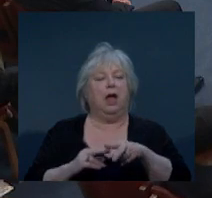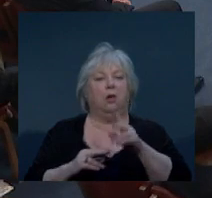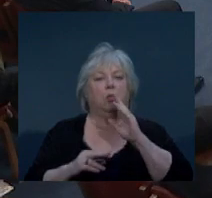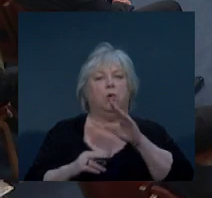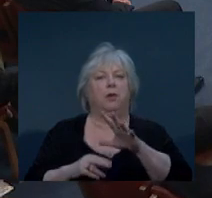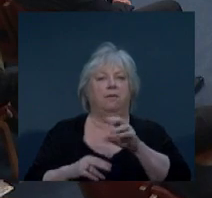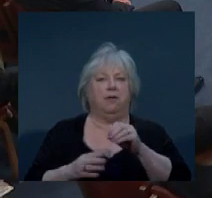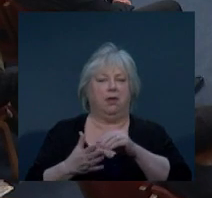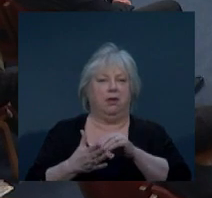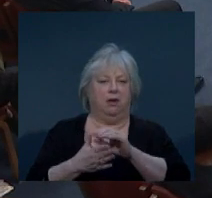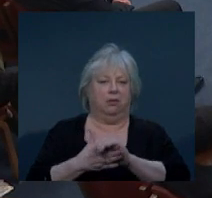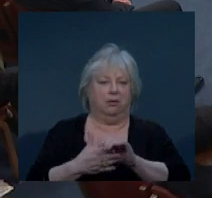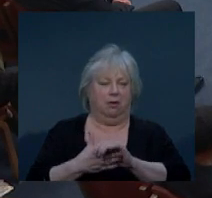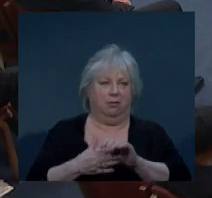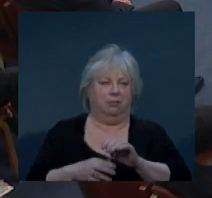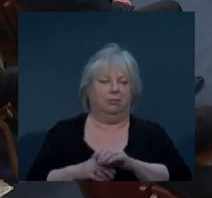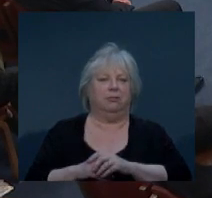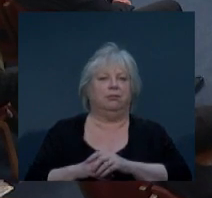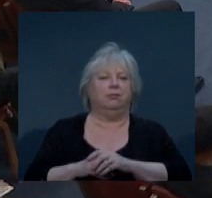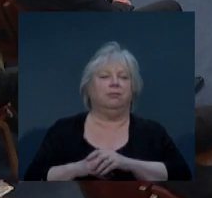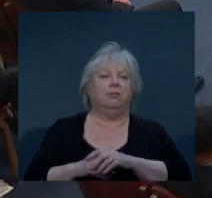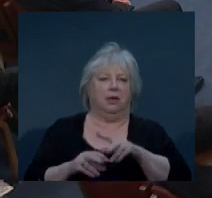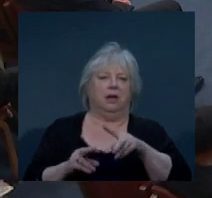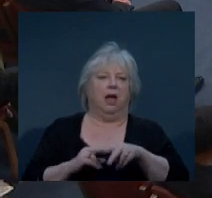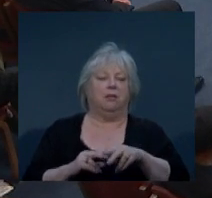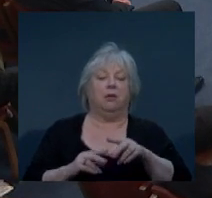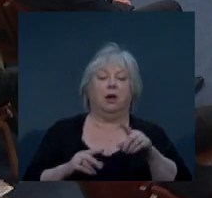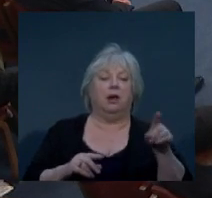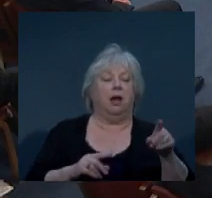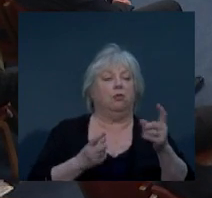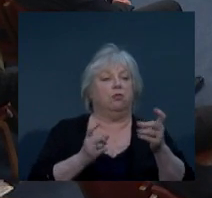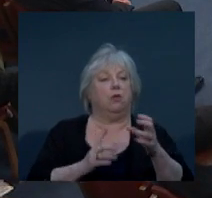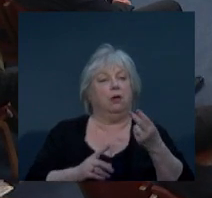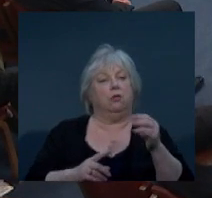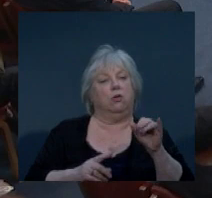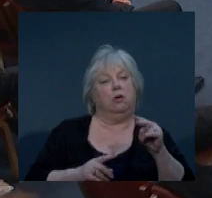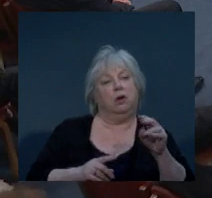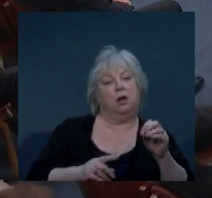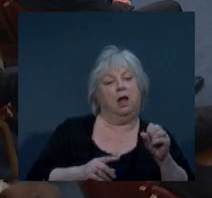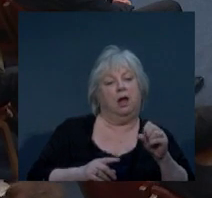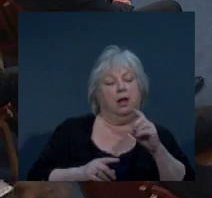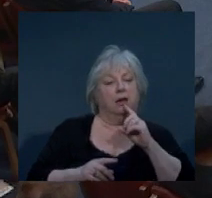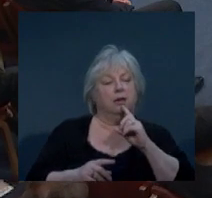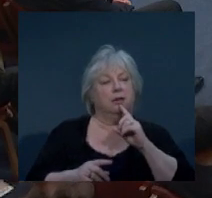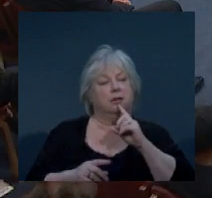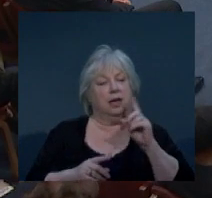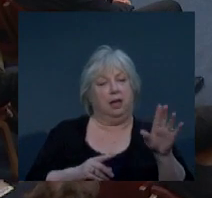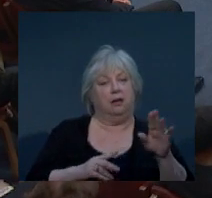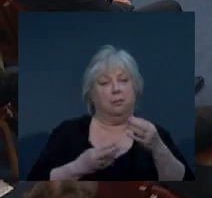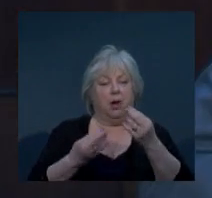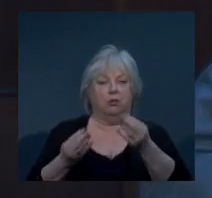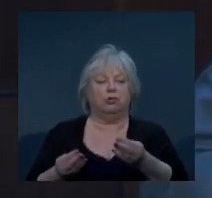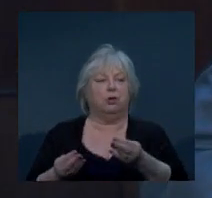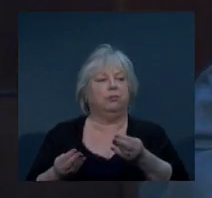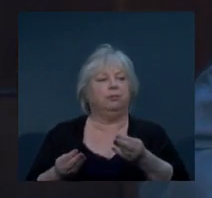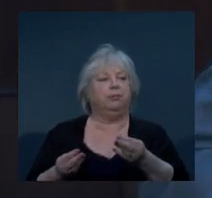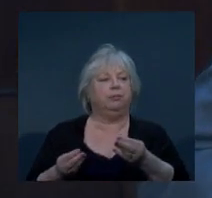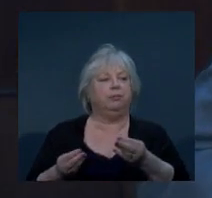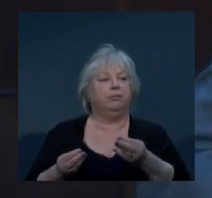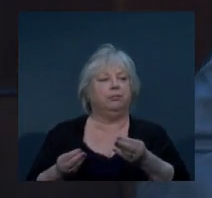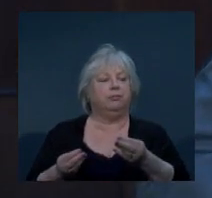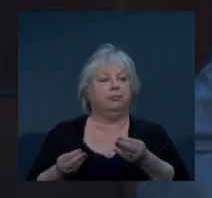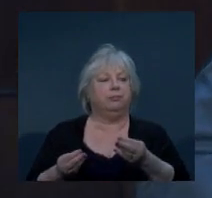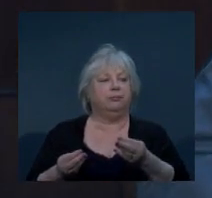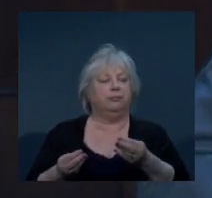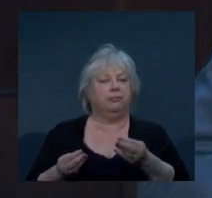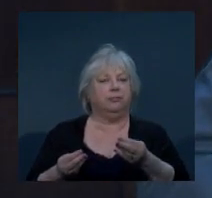a $50,000 cut. What Director Hines is motioning for, because last week